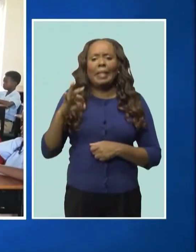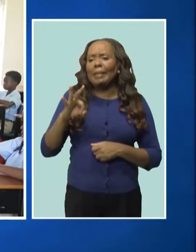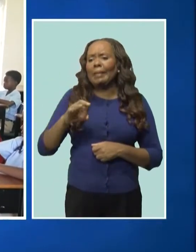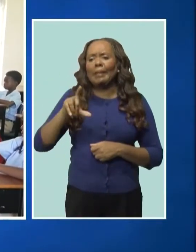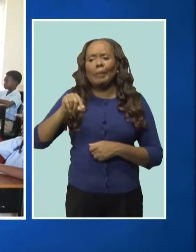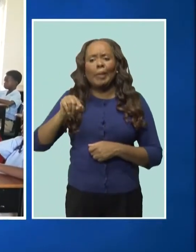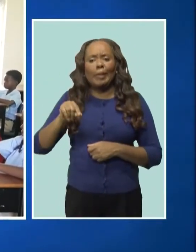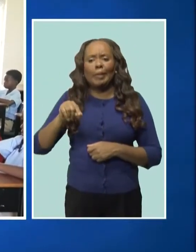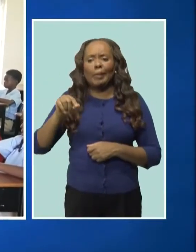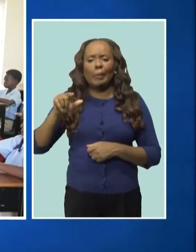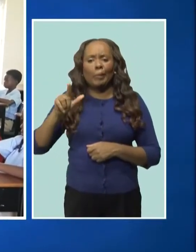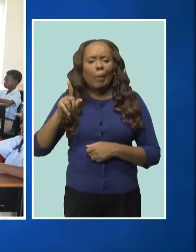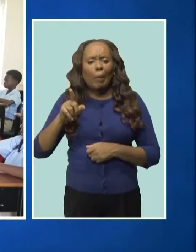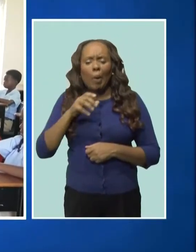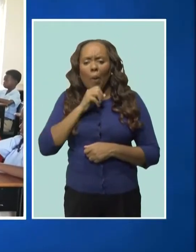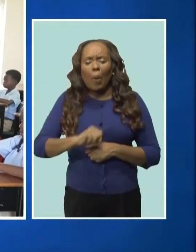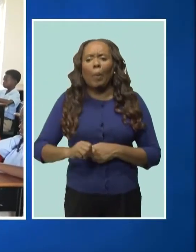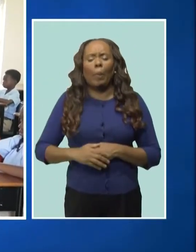21.